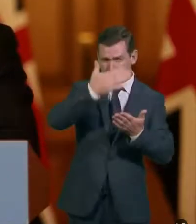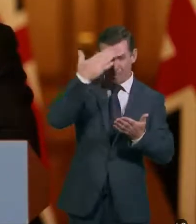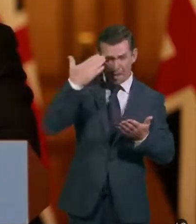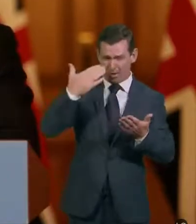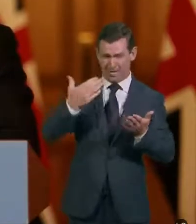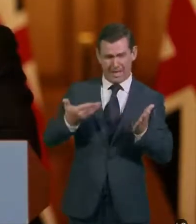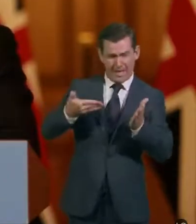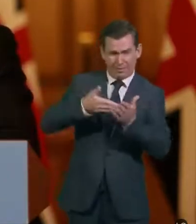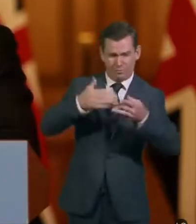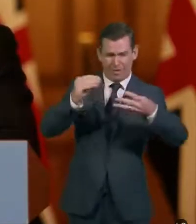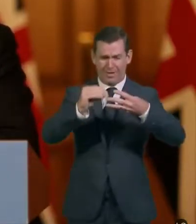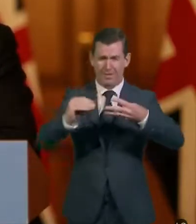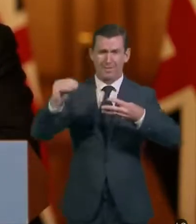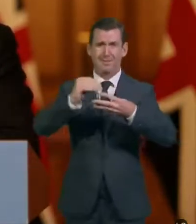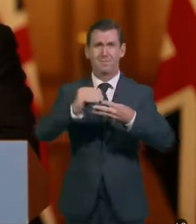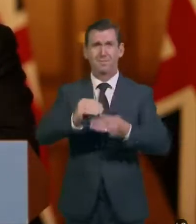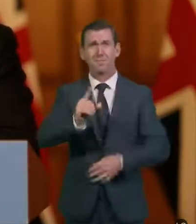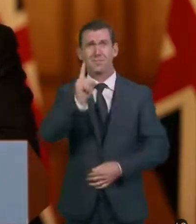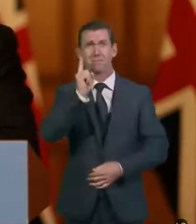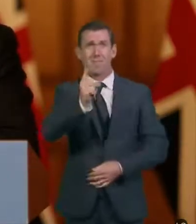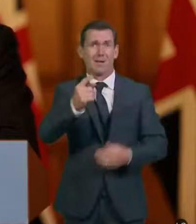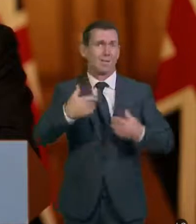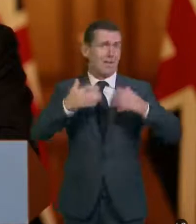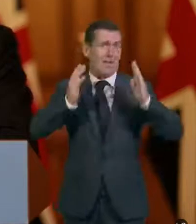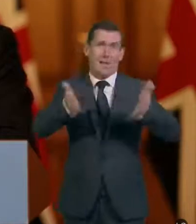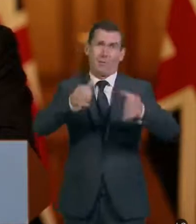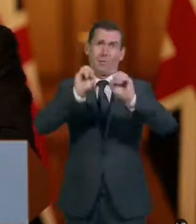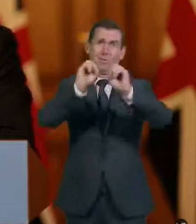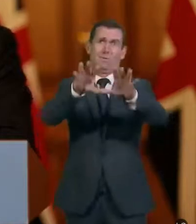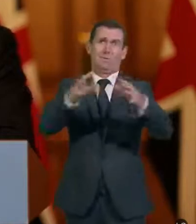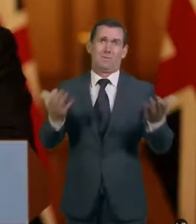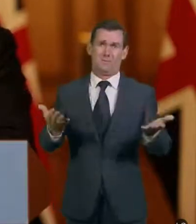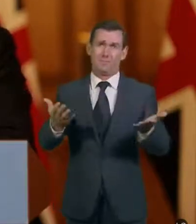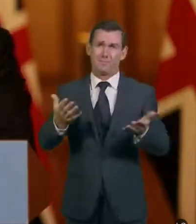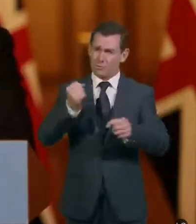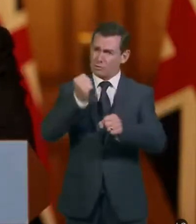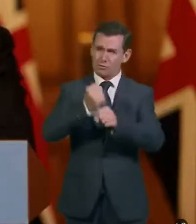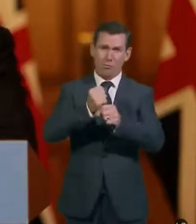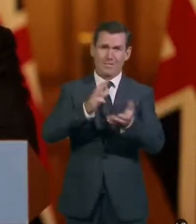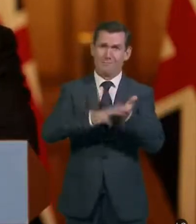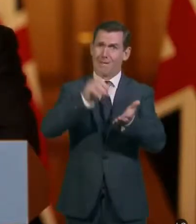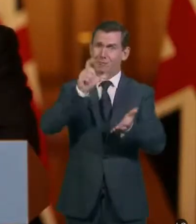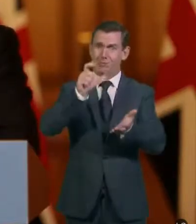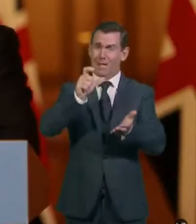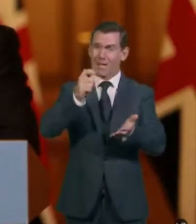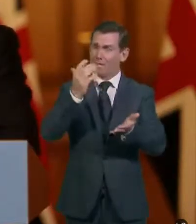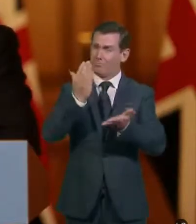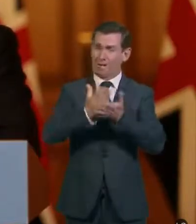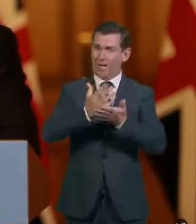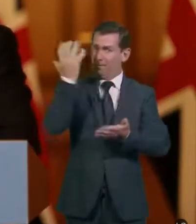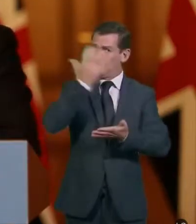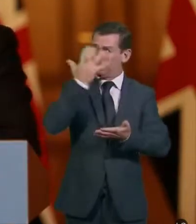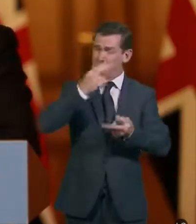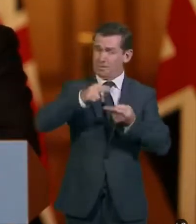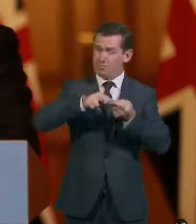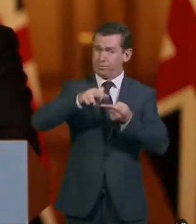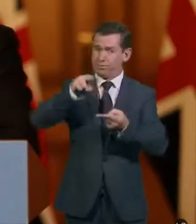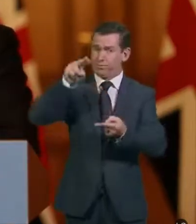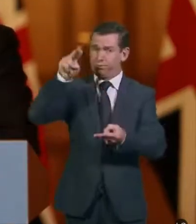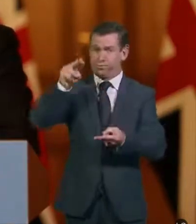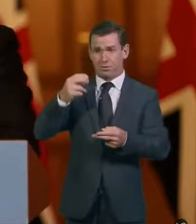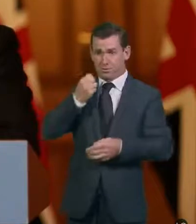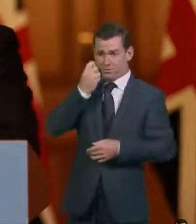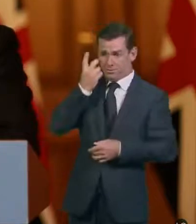stress, the situation in Greater Manchester is grave, and it worsens with each passing day. Cases doubled in the